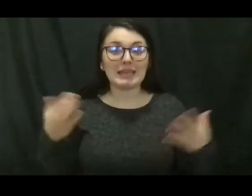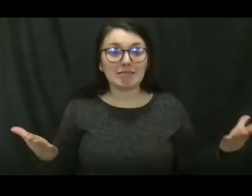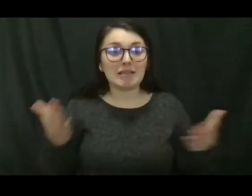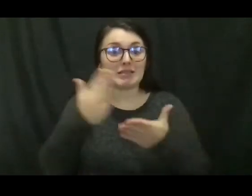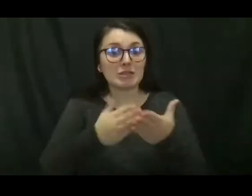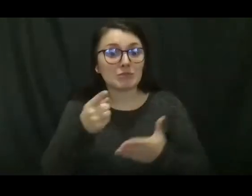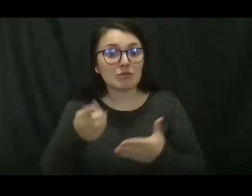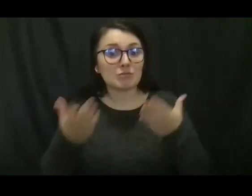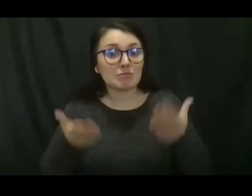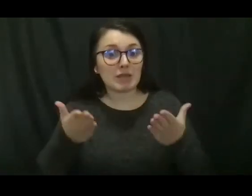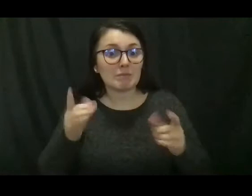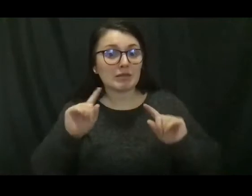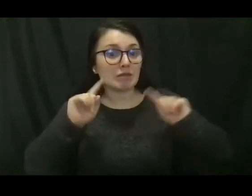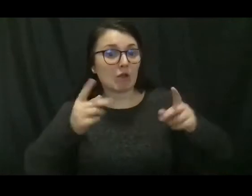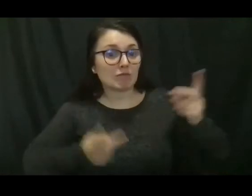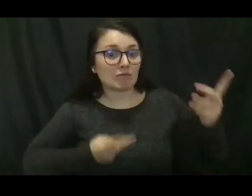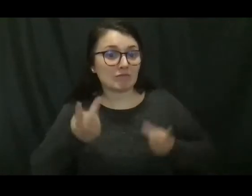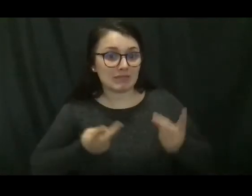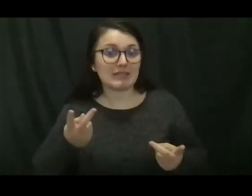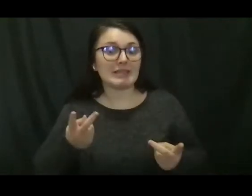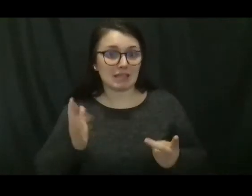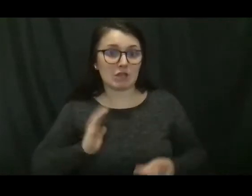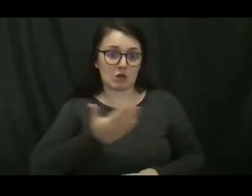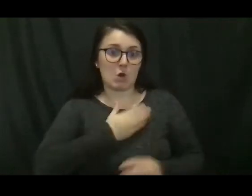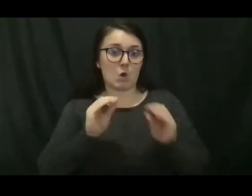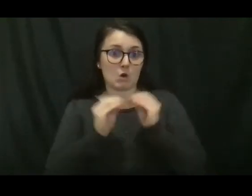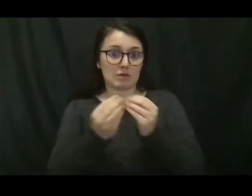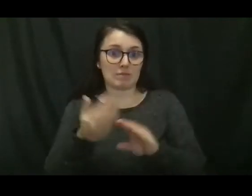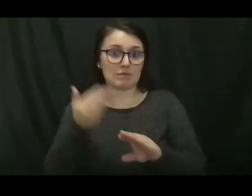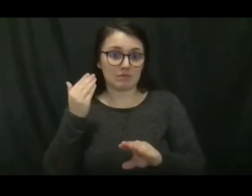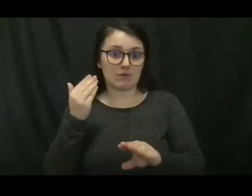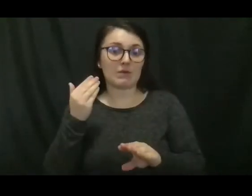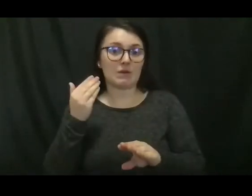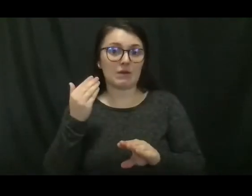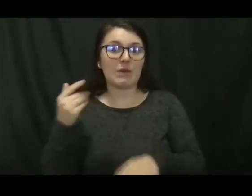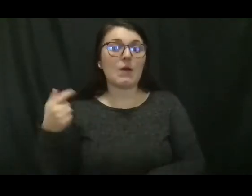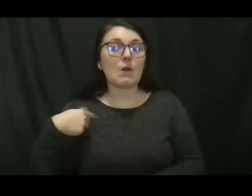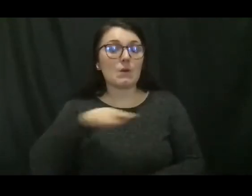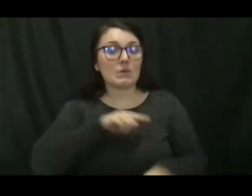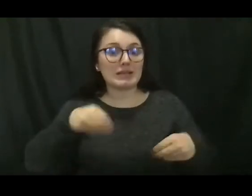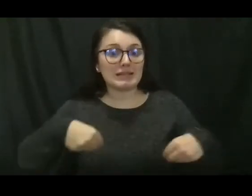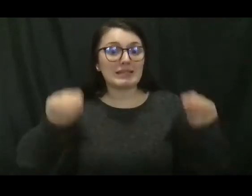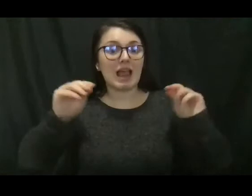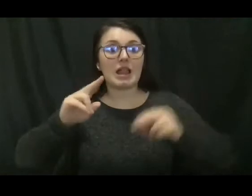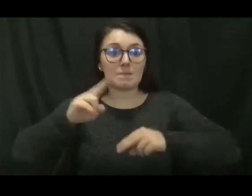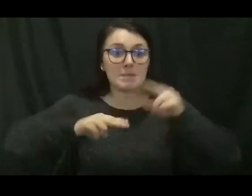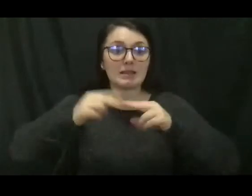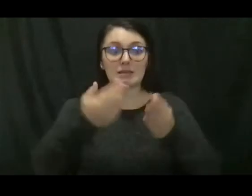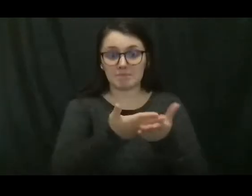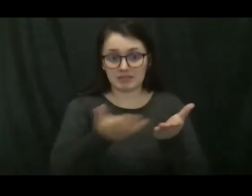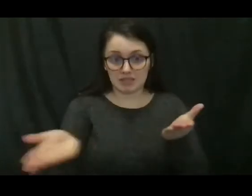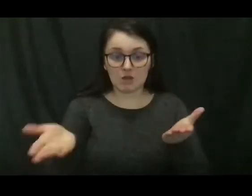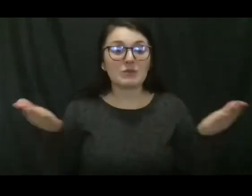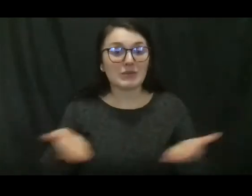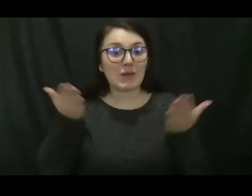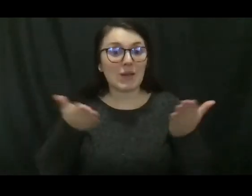have visited us before. We sell building materials here. And the building materials